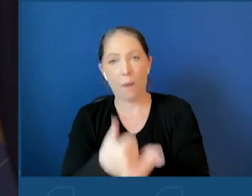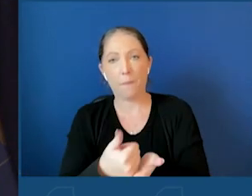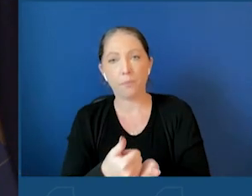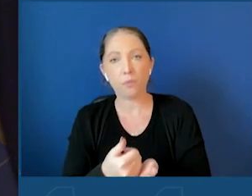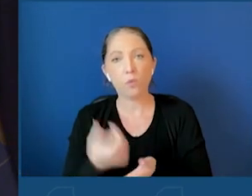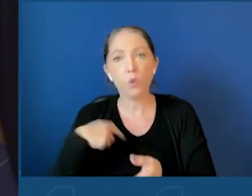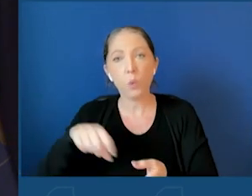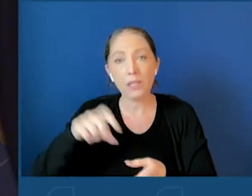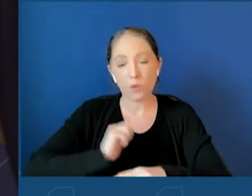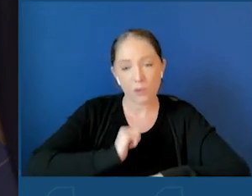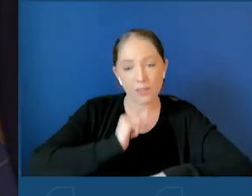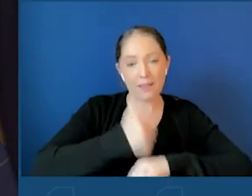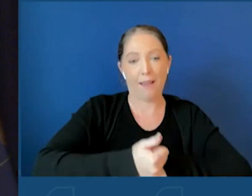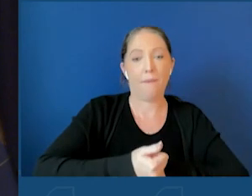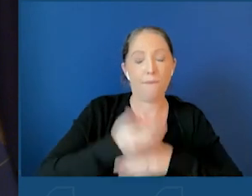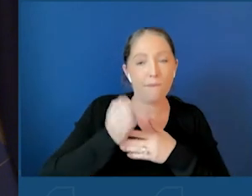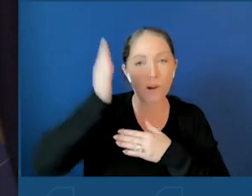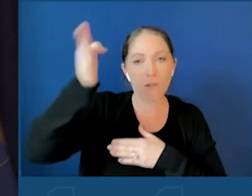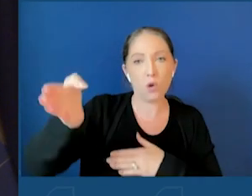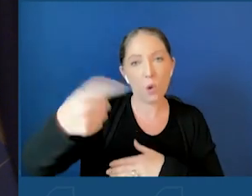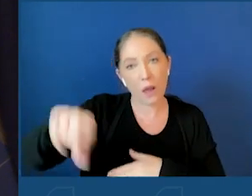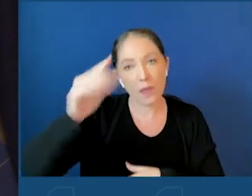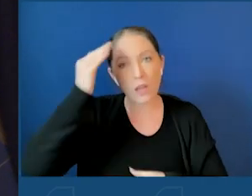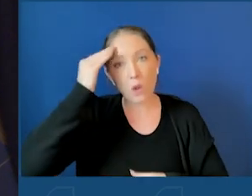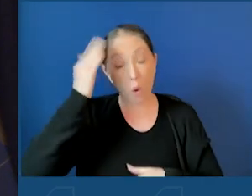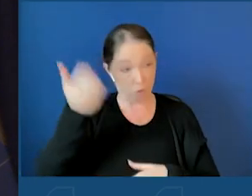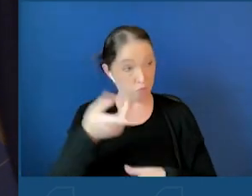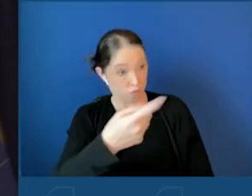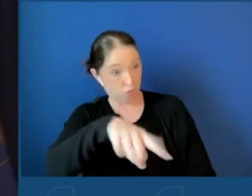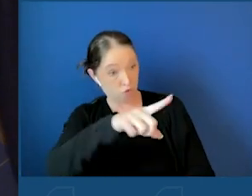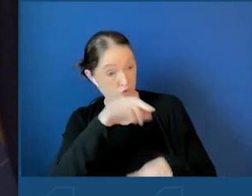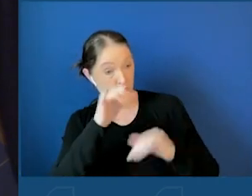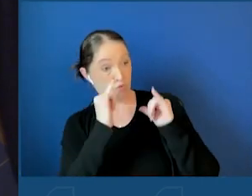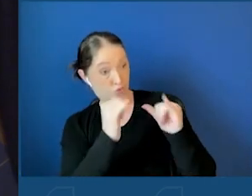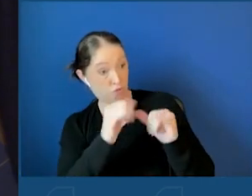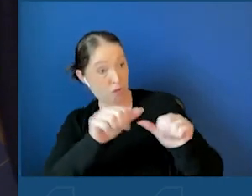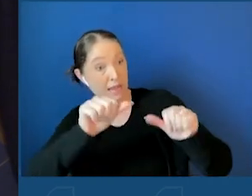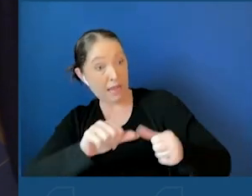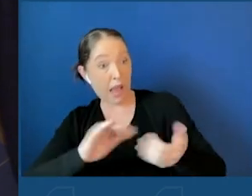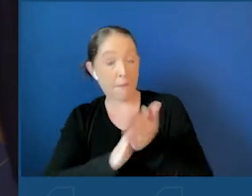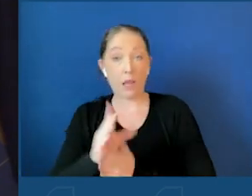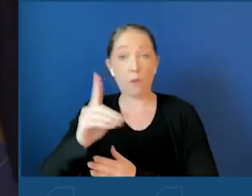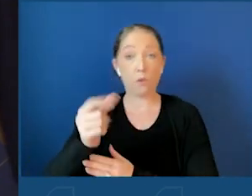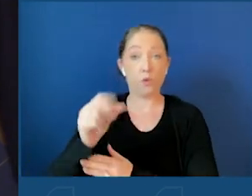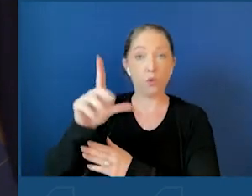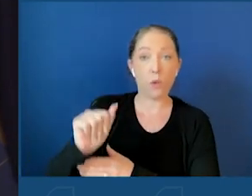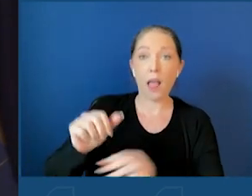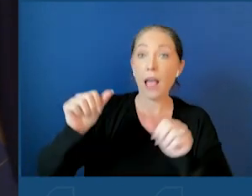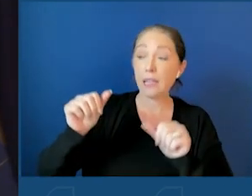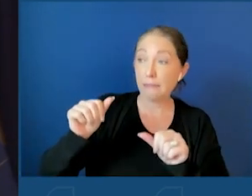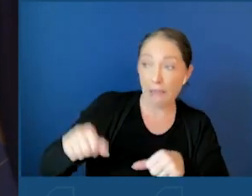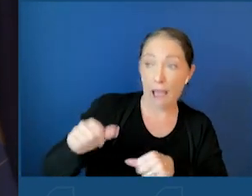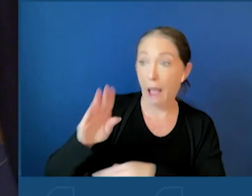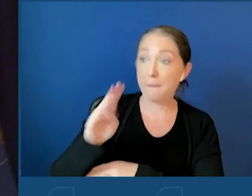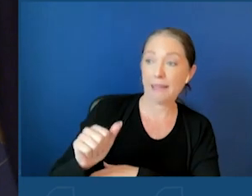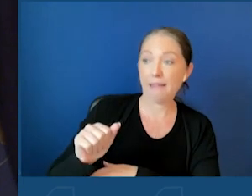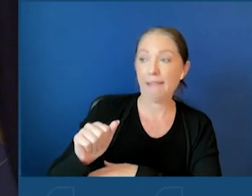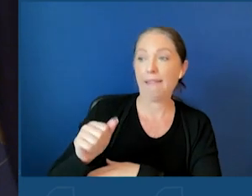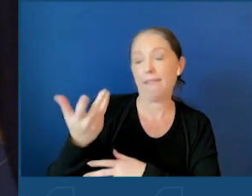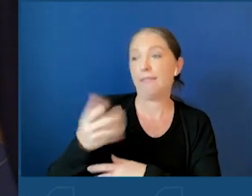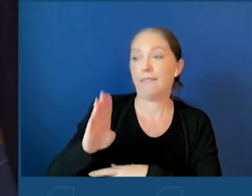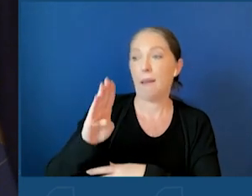women know that they can become doulas. They could do it on the side, like a side gig, or they can even do